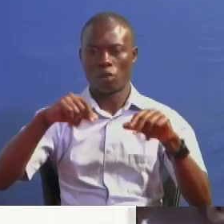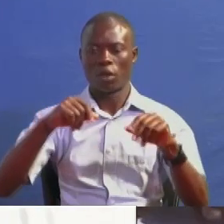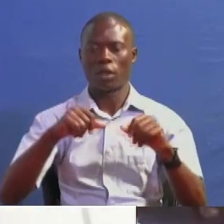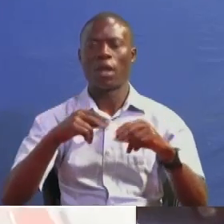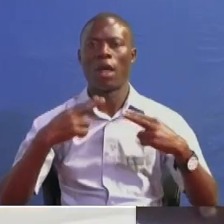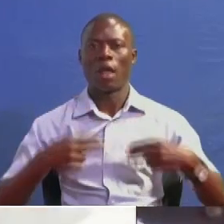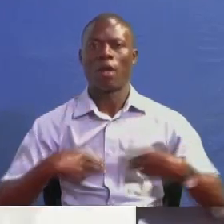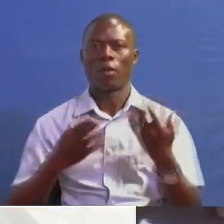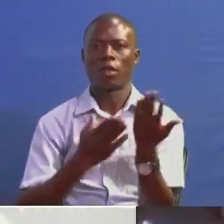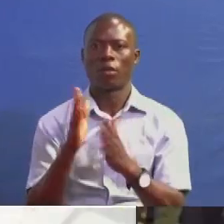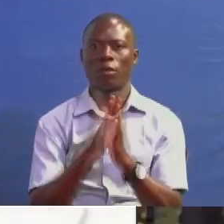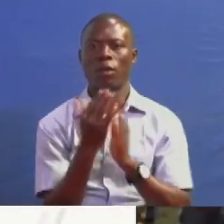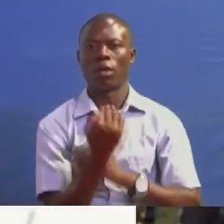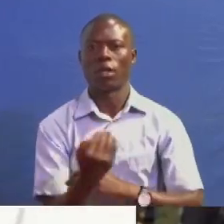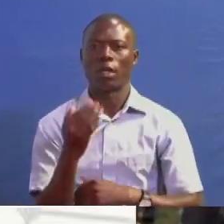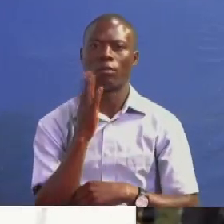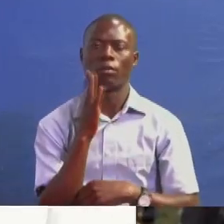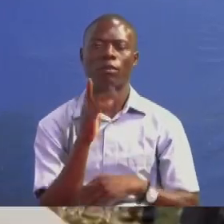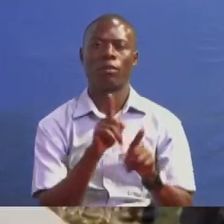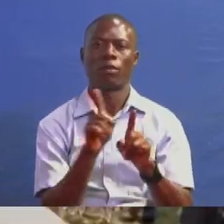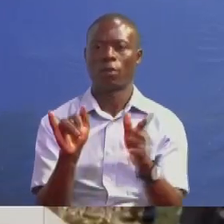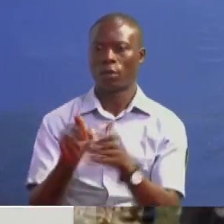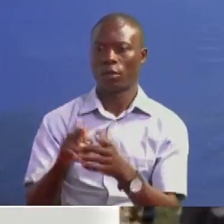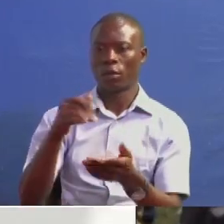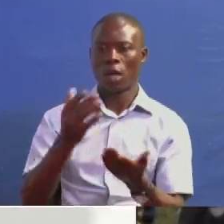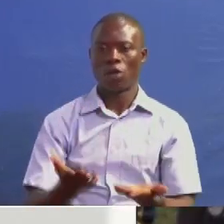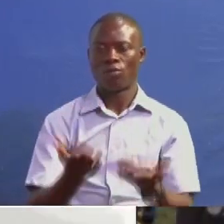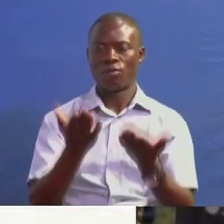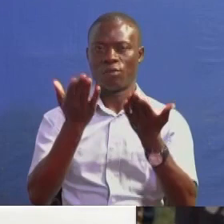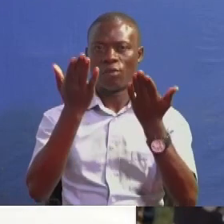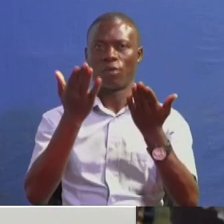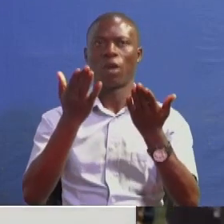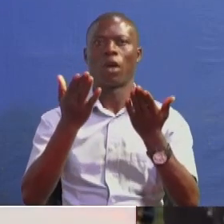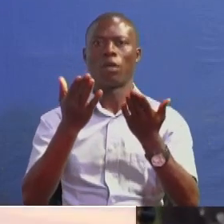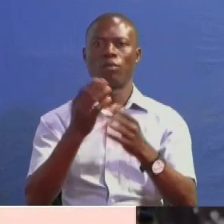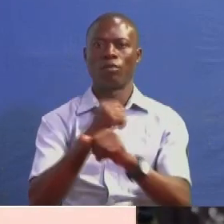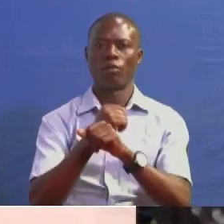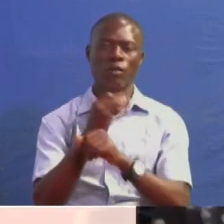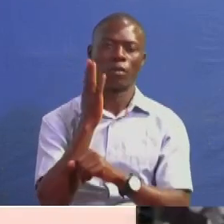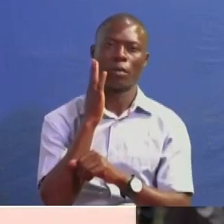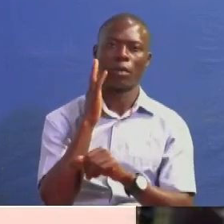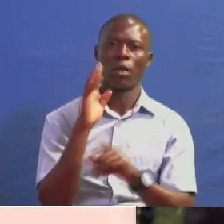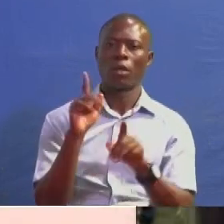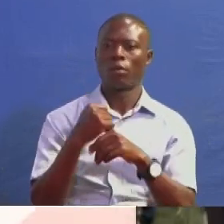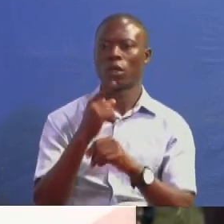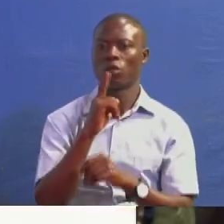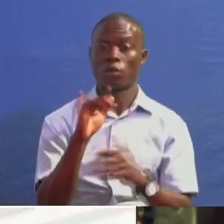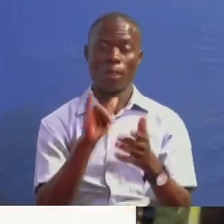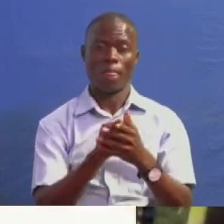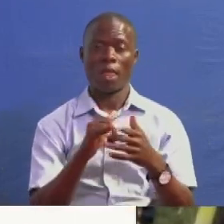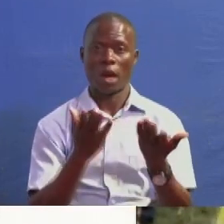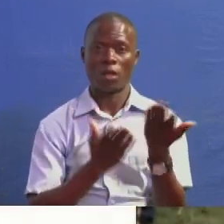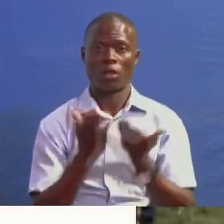for mothers and children. We are improving on Linda Mama to make sure that